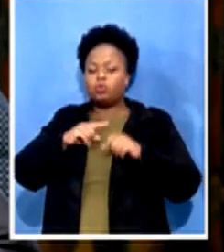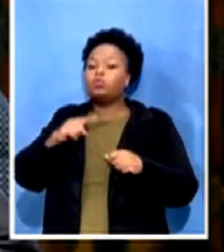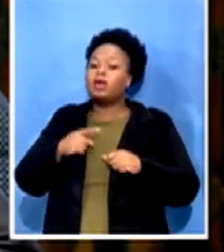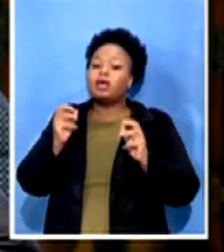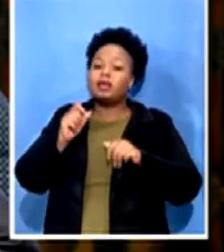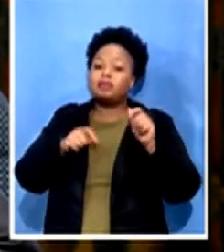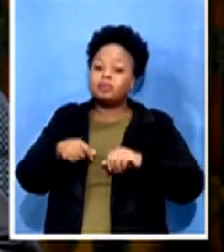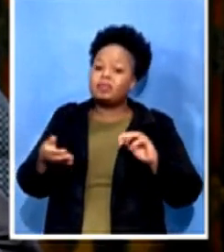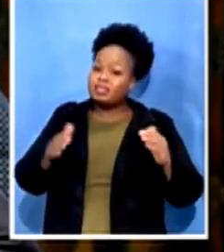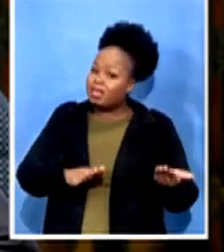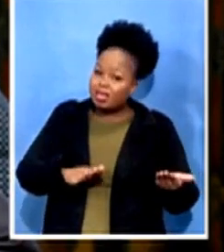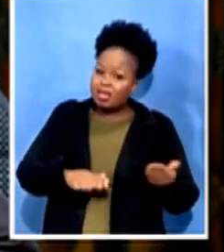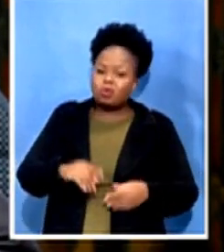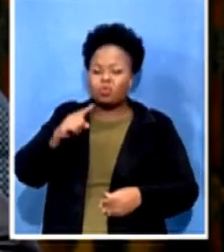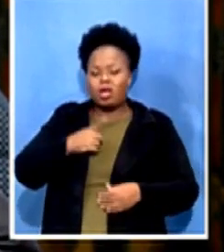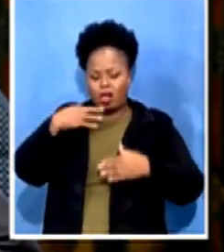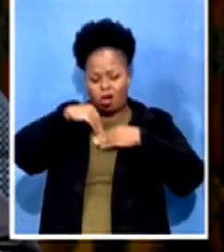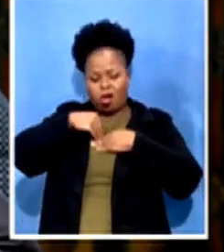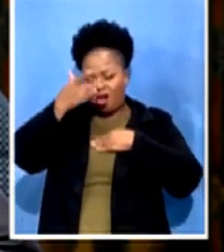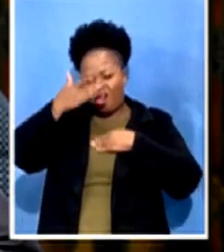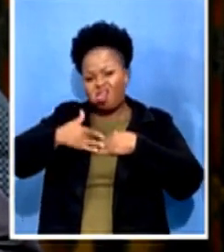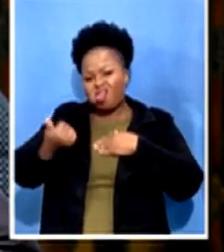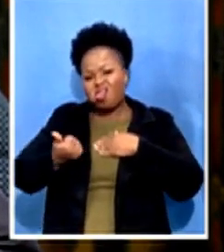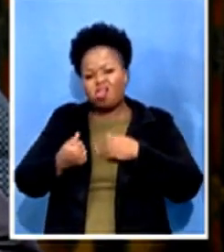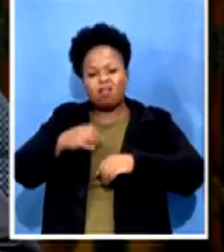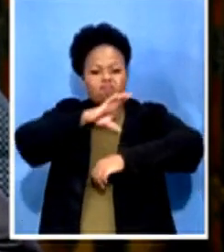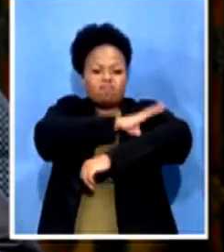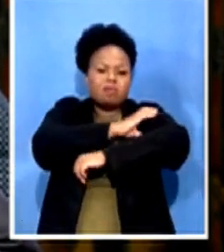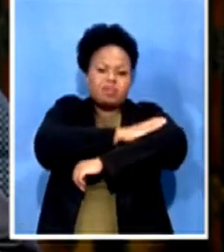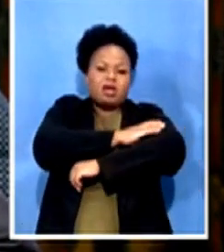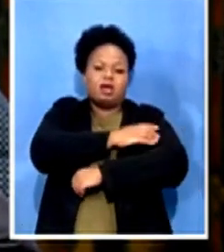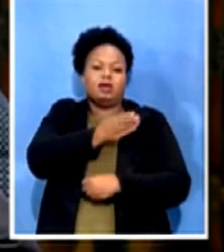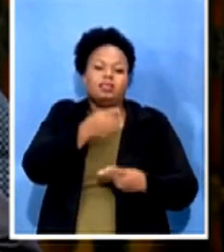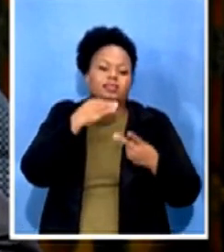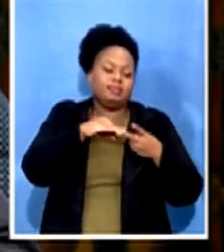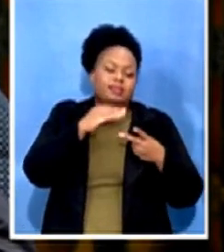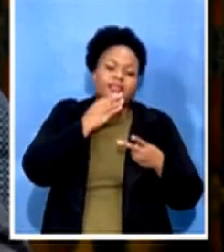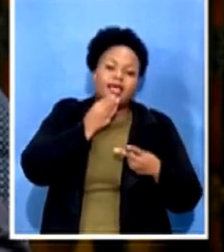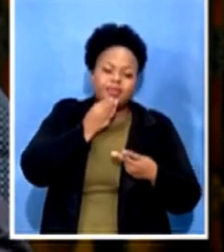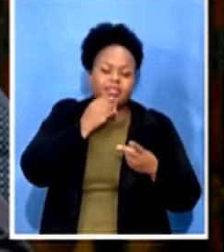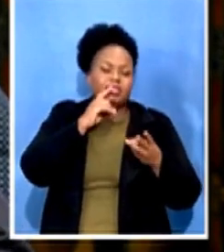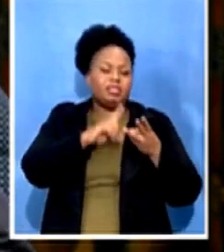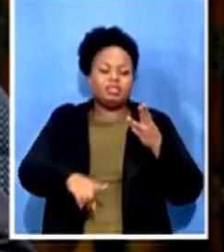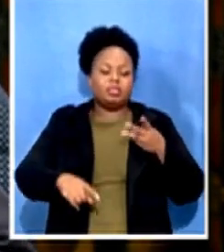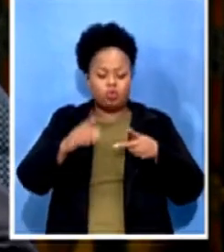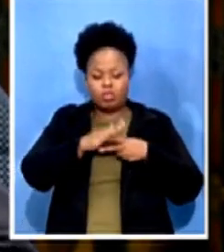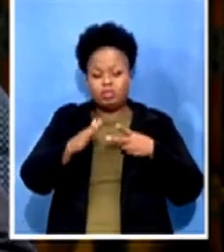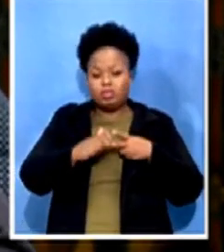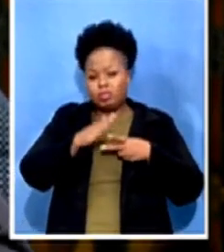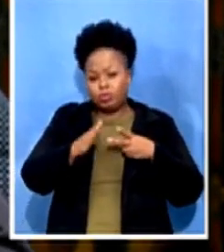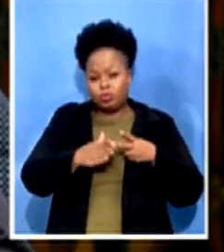problems. Hypertension, diabetes are the main issues. It's still going to be a matter of